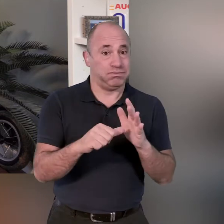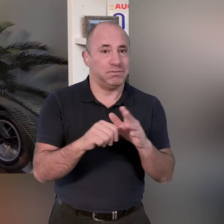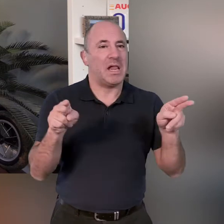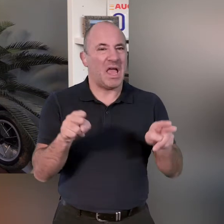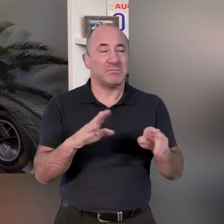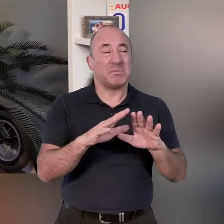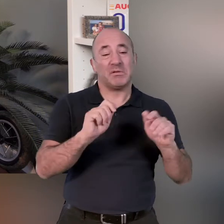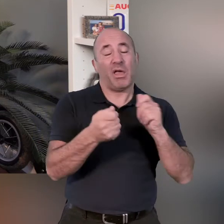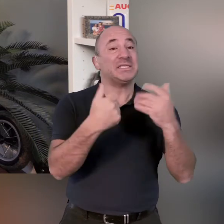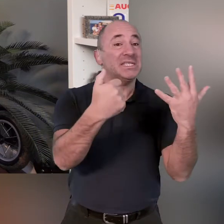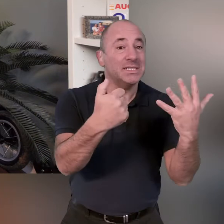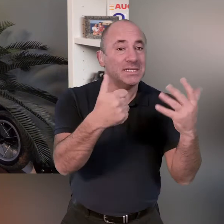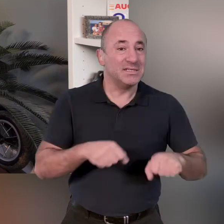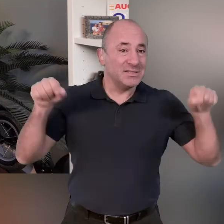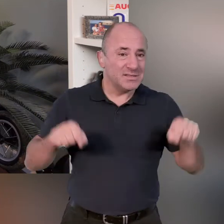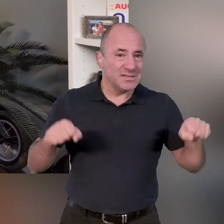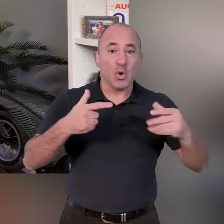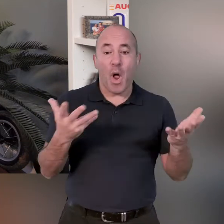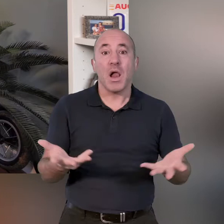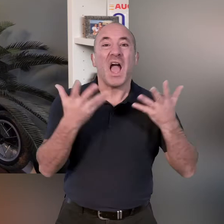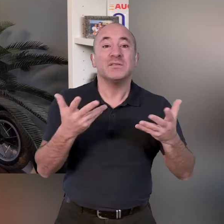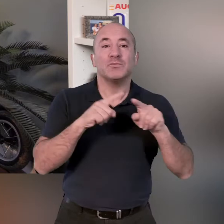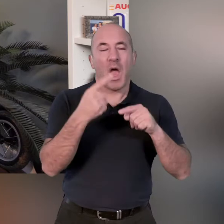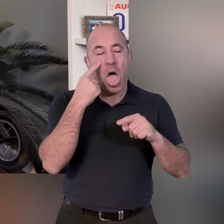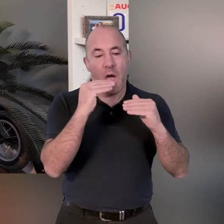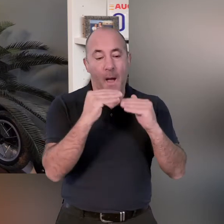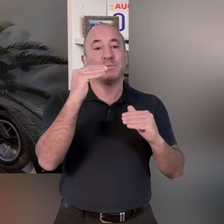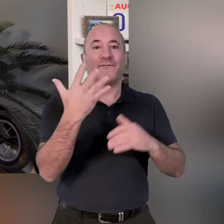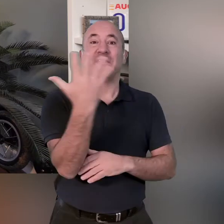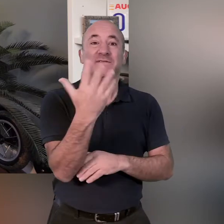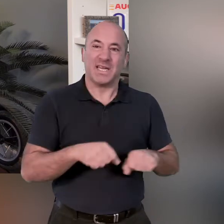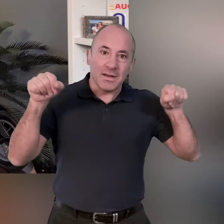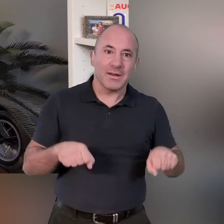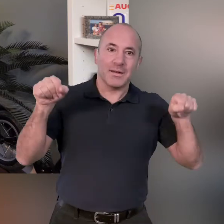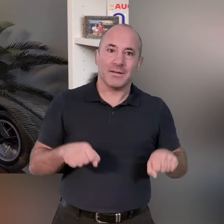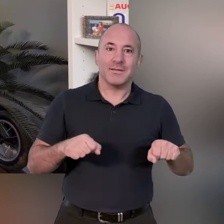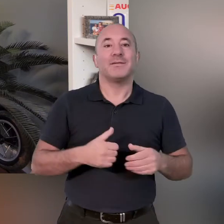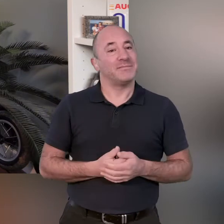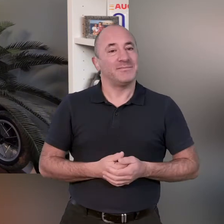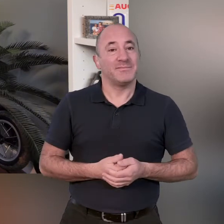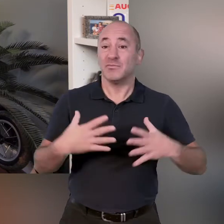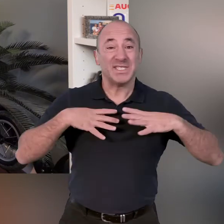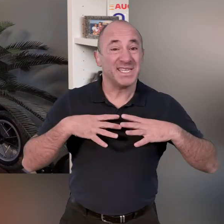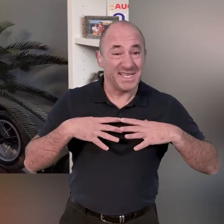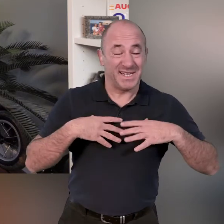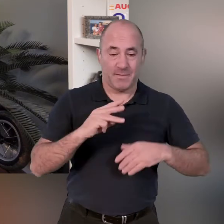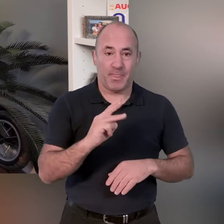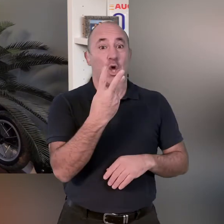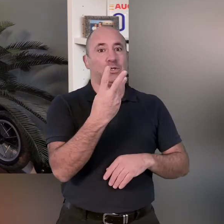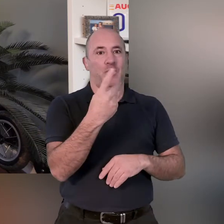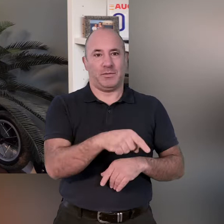do 6 instead. Or you can get a lighter weight and go up to sort of 15 reps. Anyway, ready to go again? Set